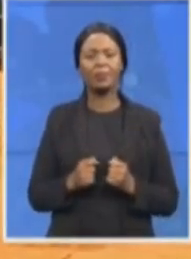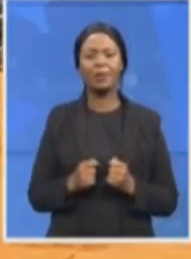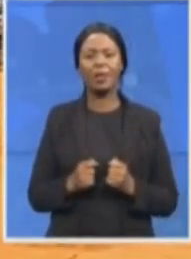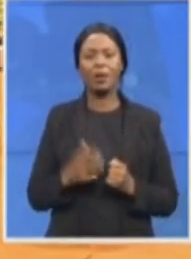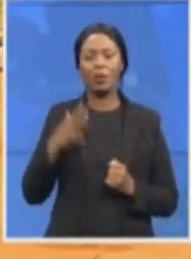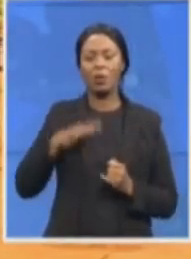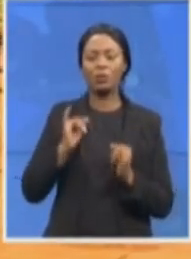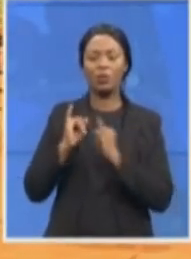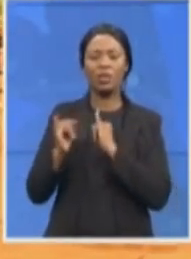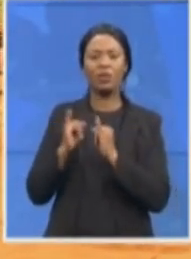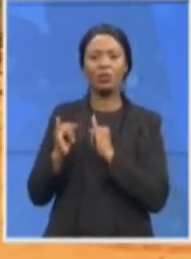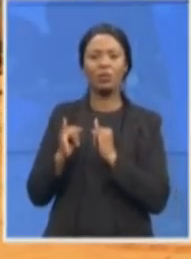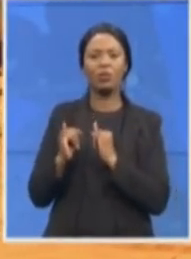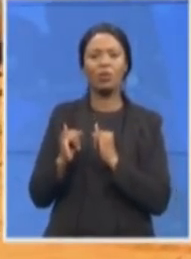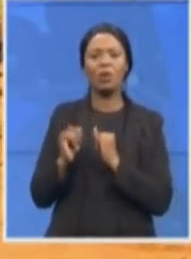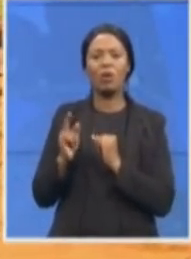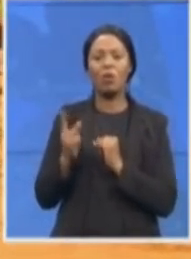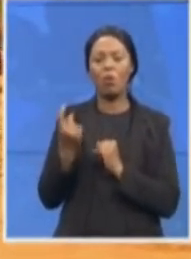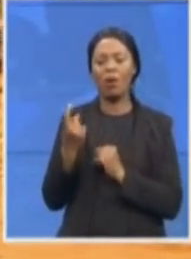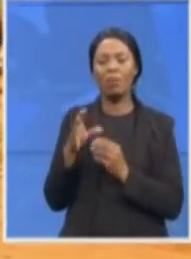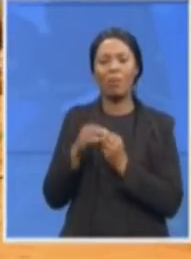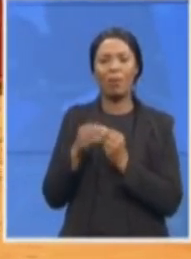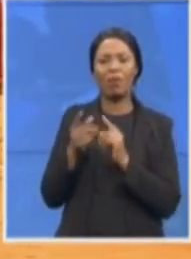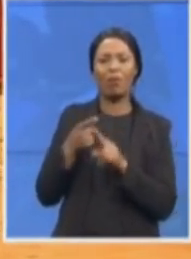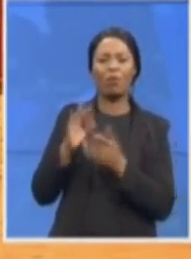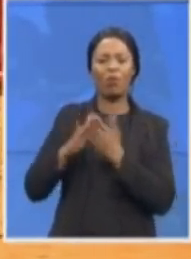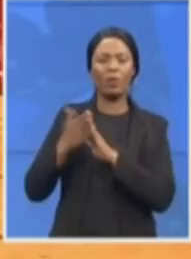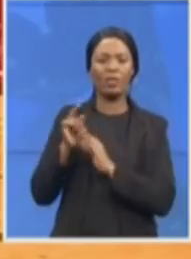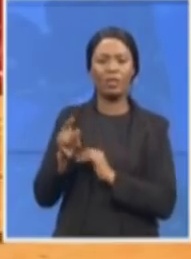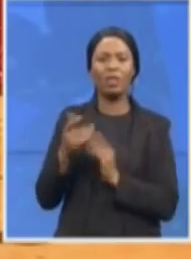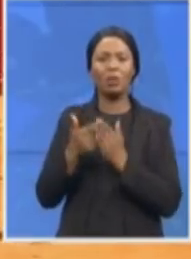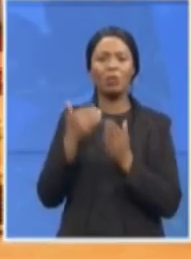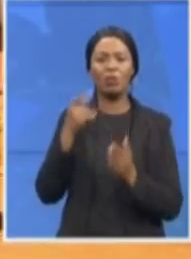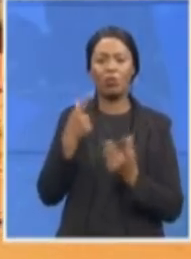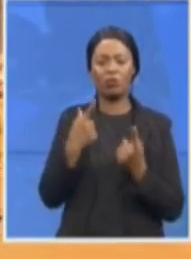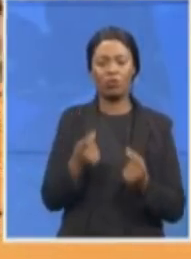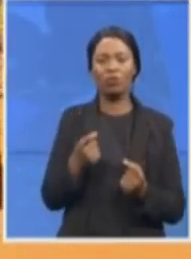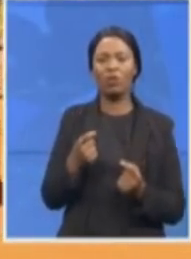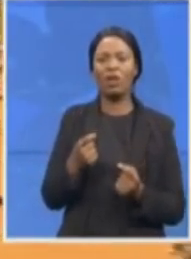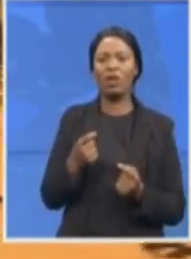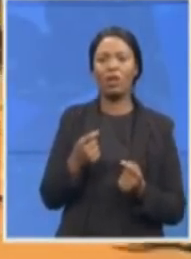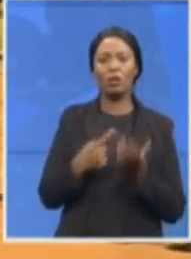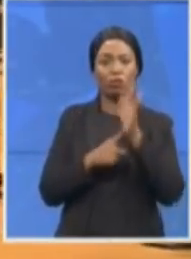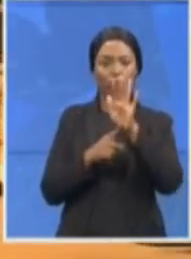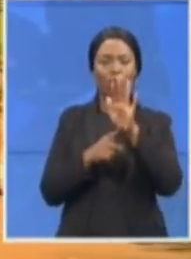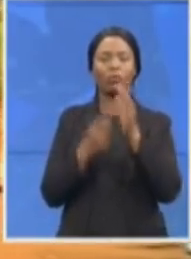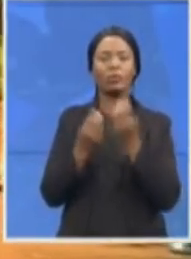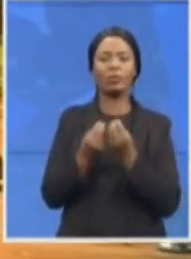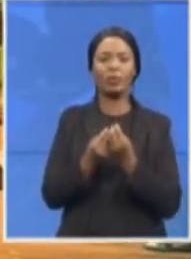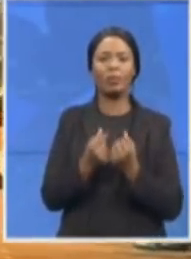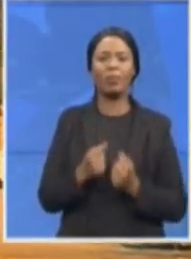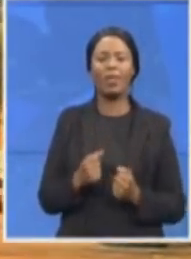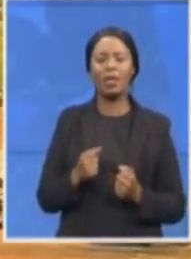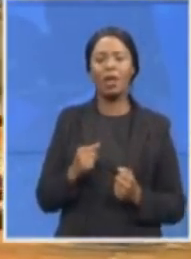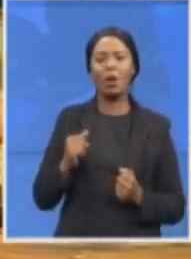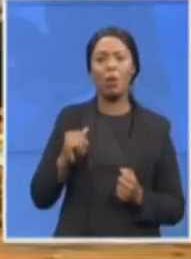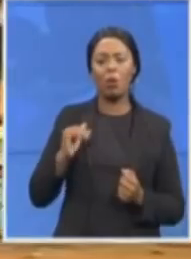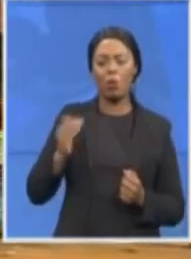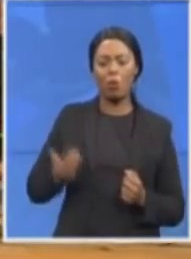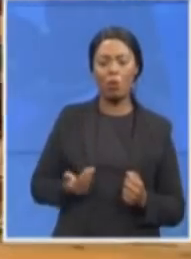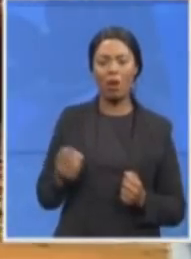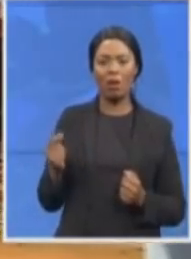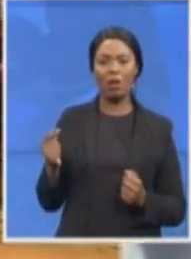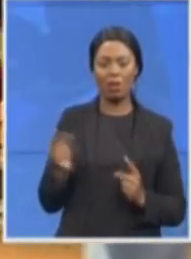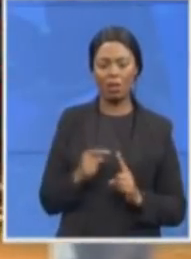just want to show you in the background, there's a lady here in the community who is making food for herself. They've had to